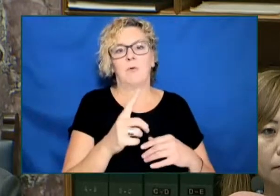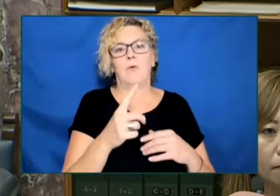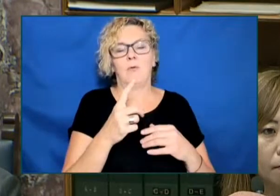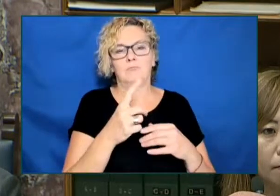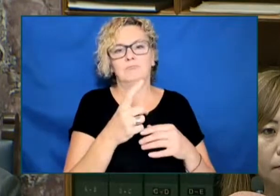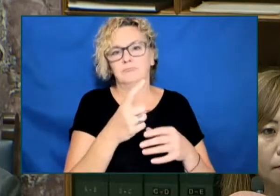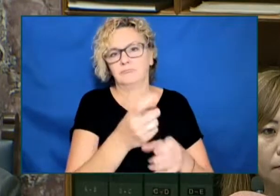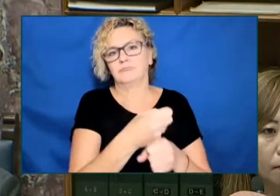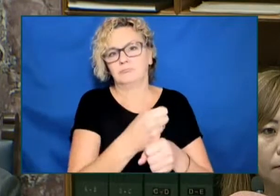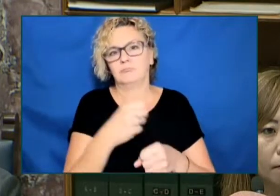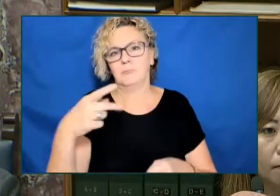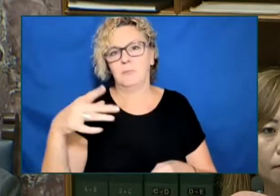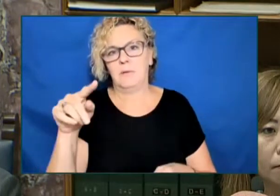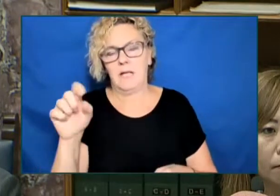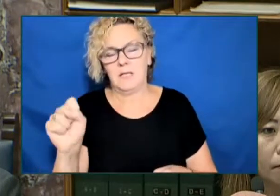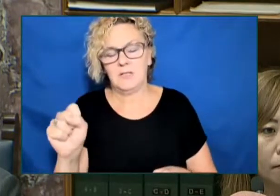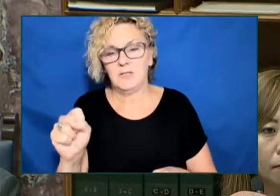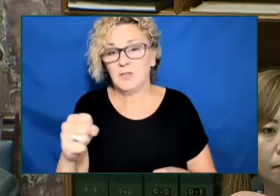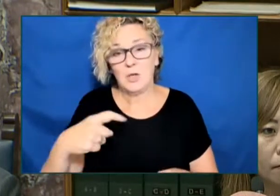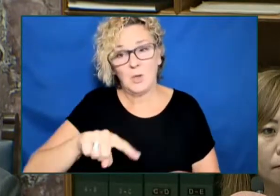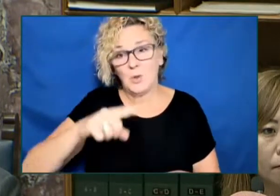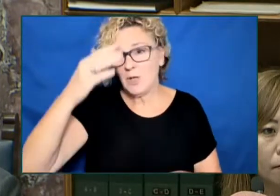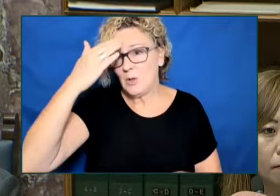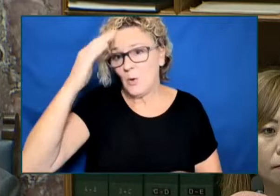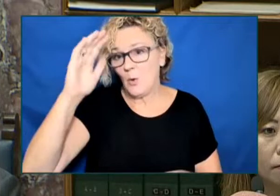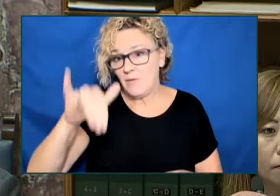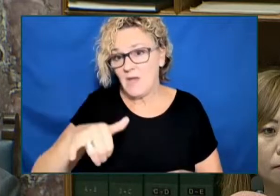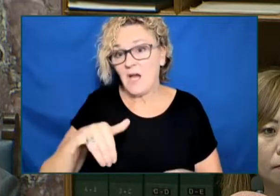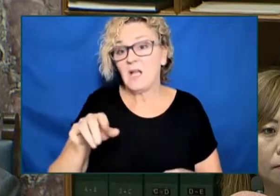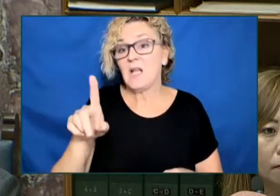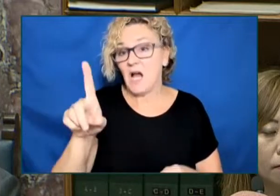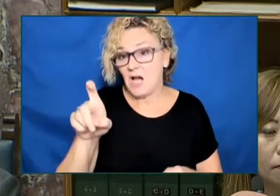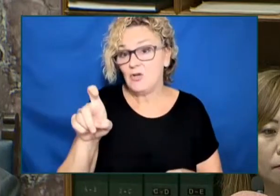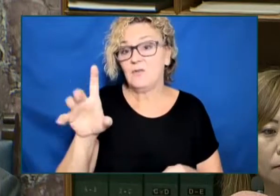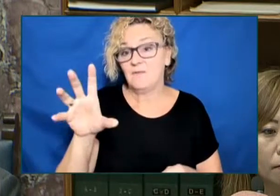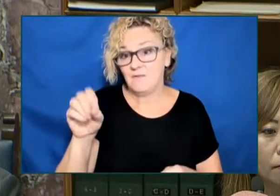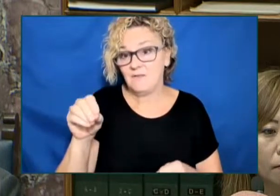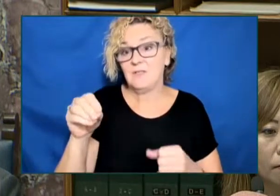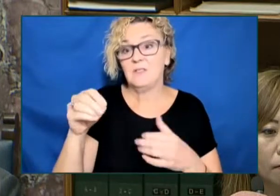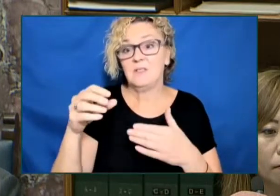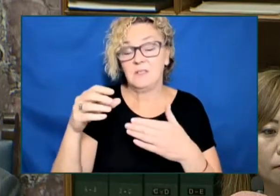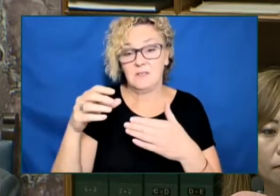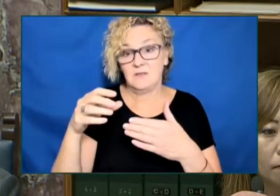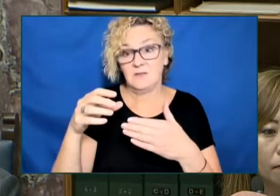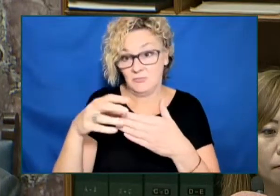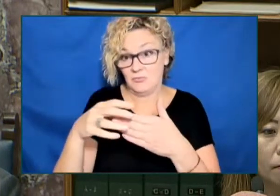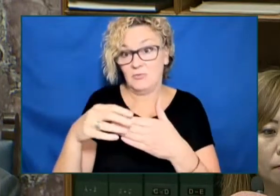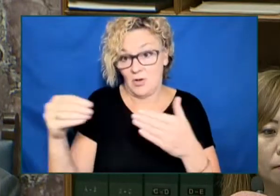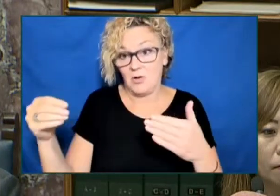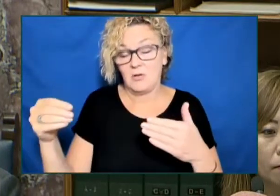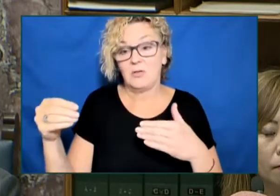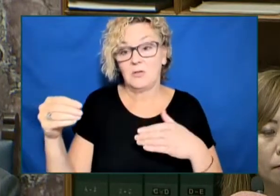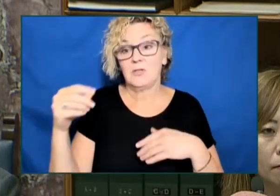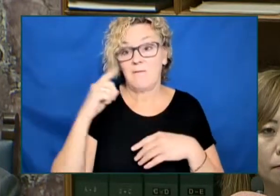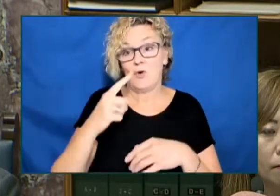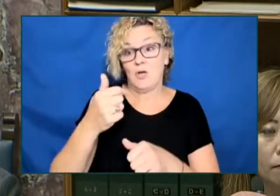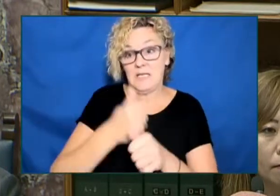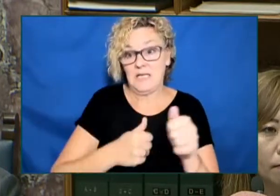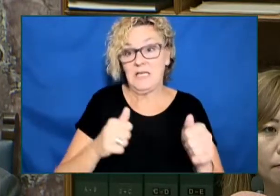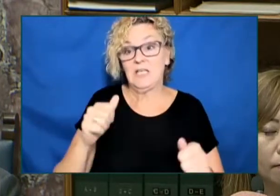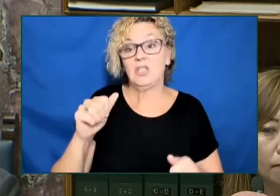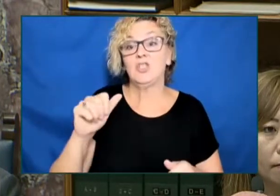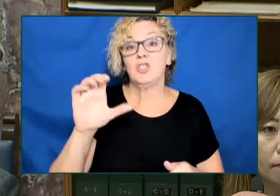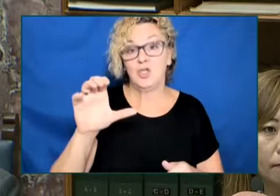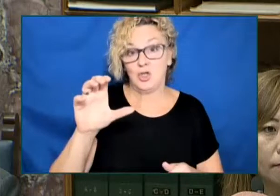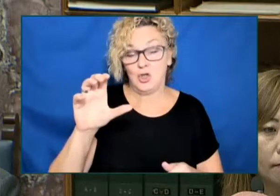$150 a cubic meter. No one is going to process a log that should be turned into a saw log into pellets. That is